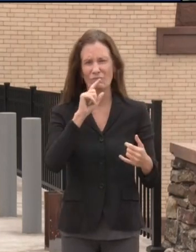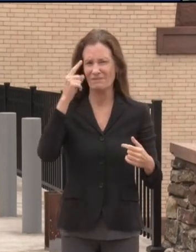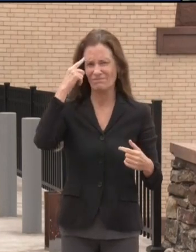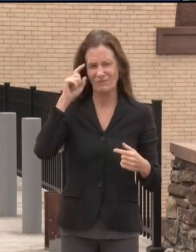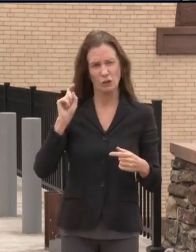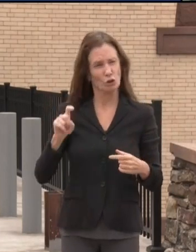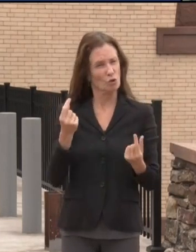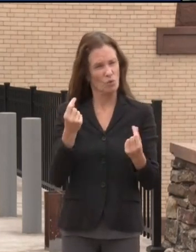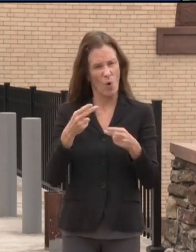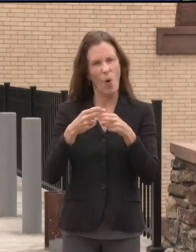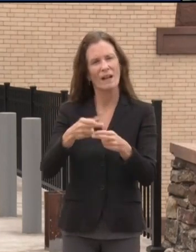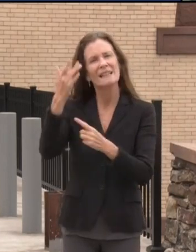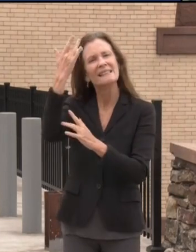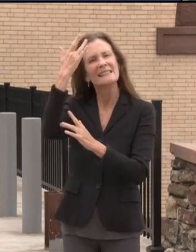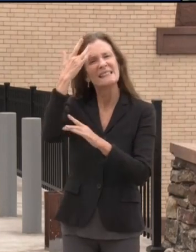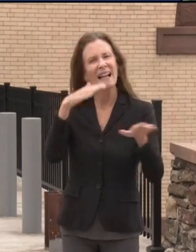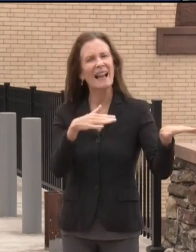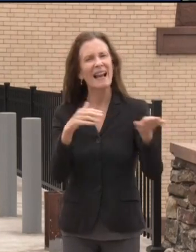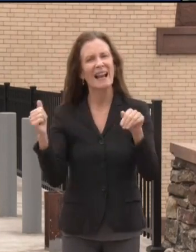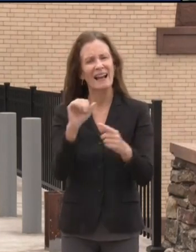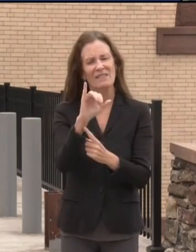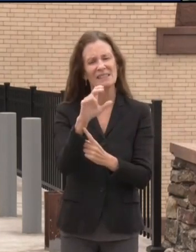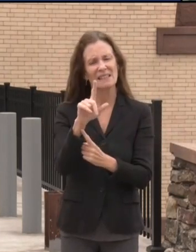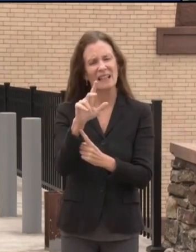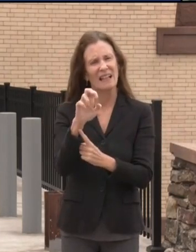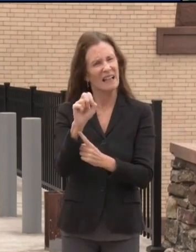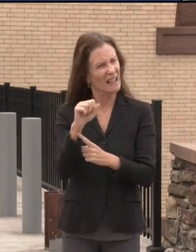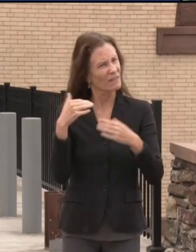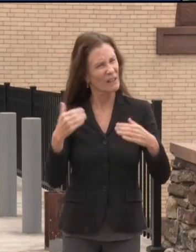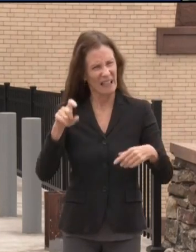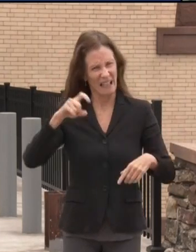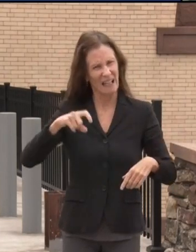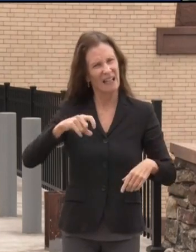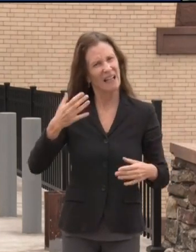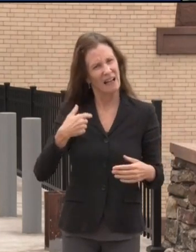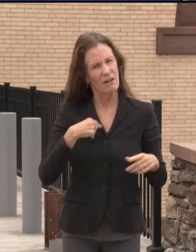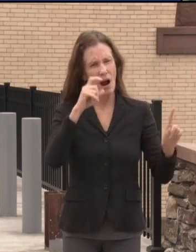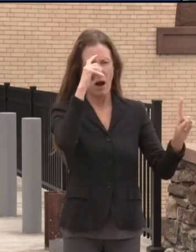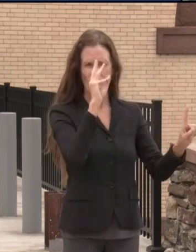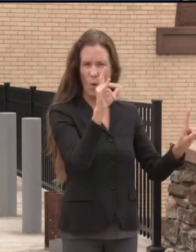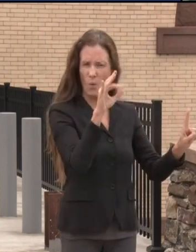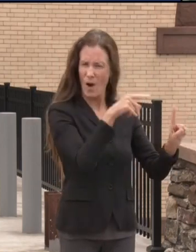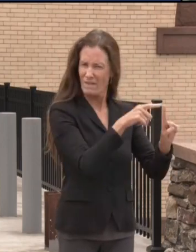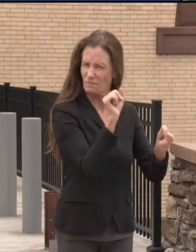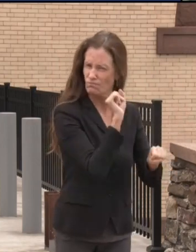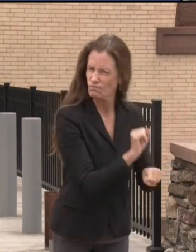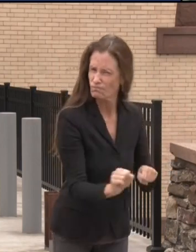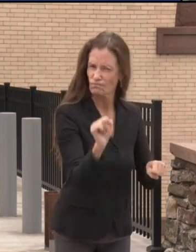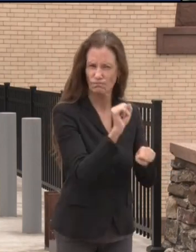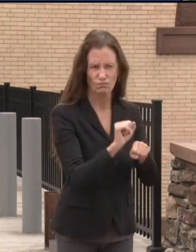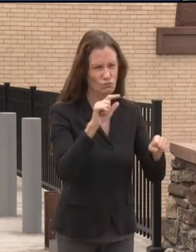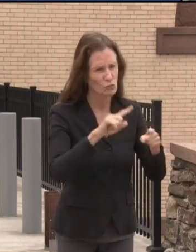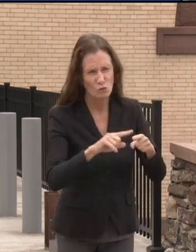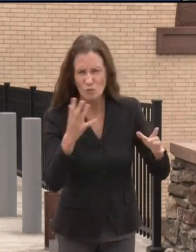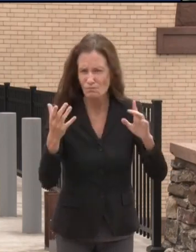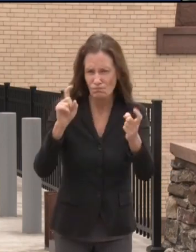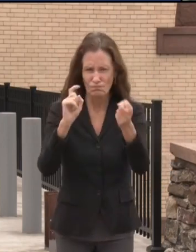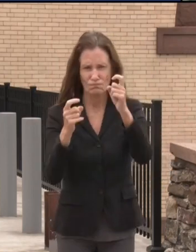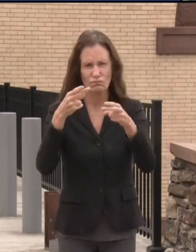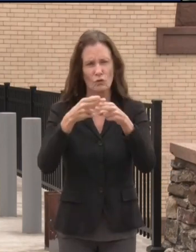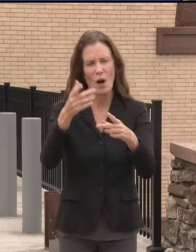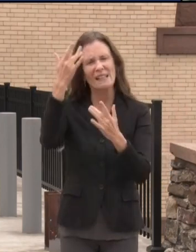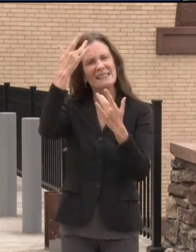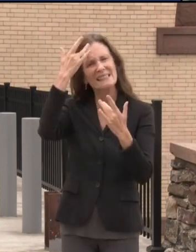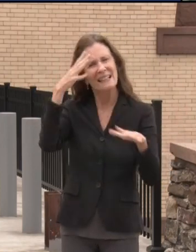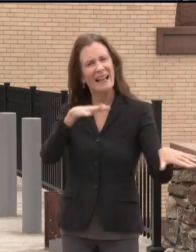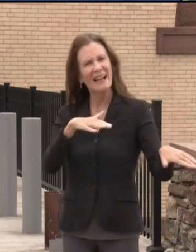government level. So we're thankful for the work that he's done so far through this strange and odd 2020, and are hoping that